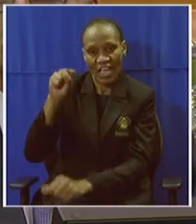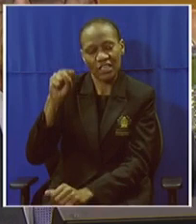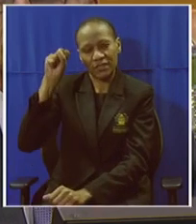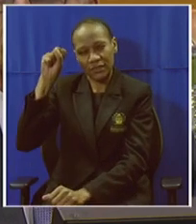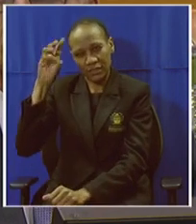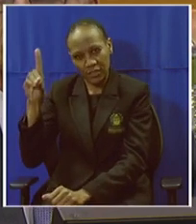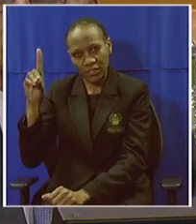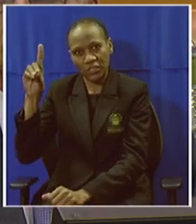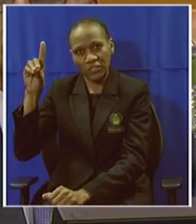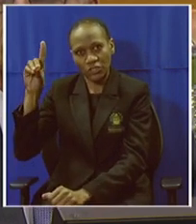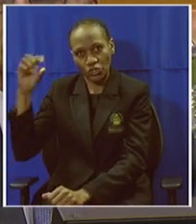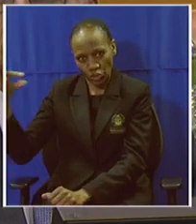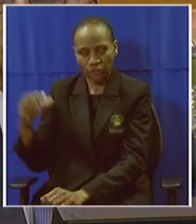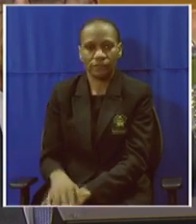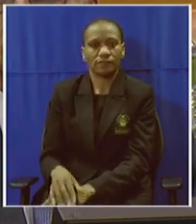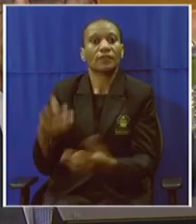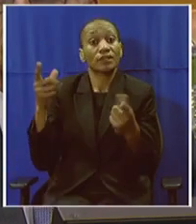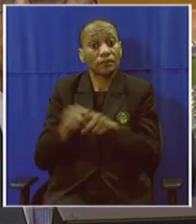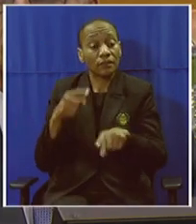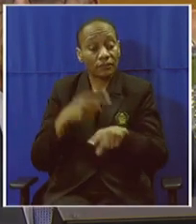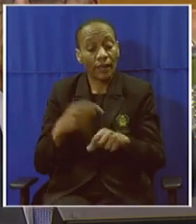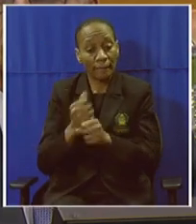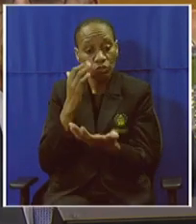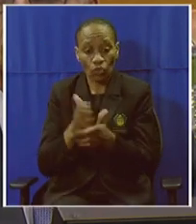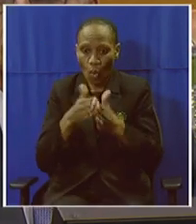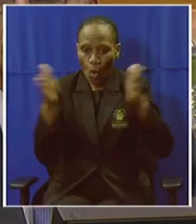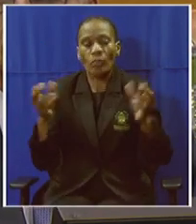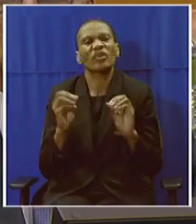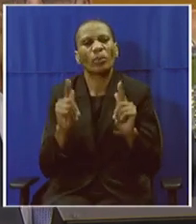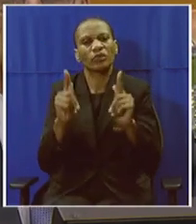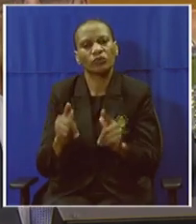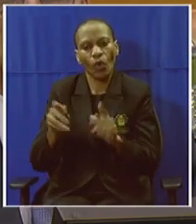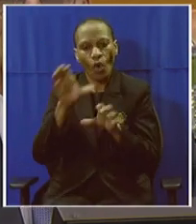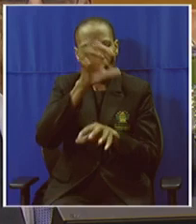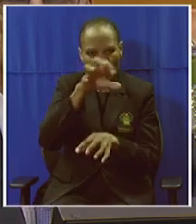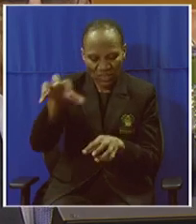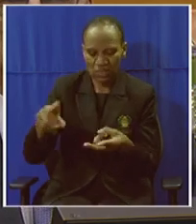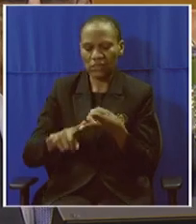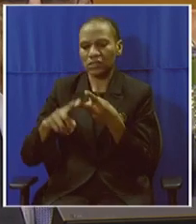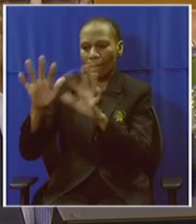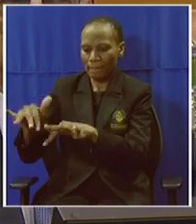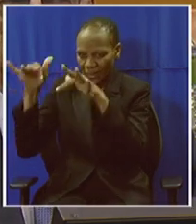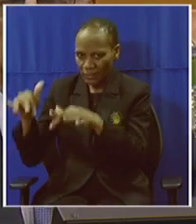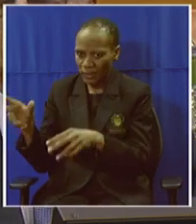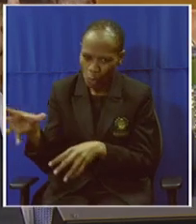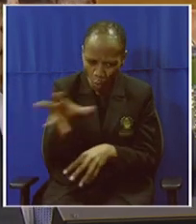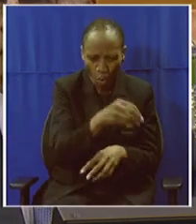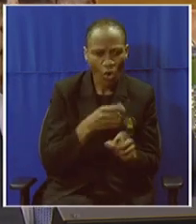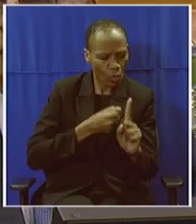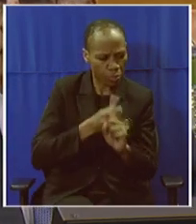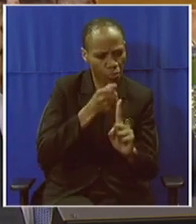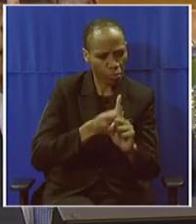and provide a platform to members of parliament and members of the provincial legislatures to champion